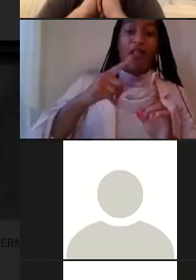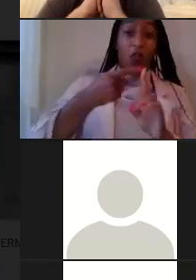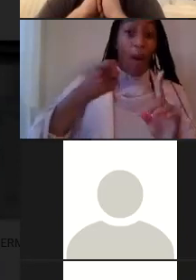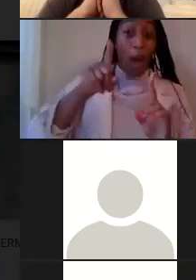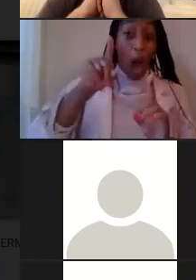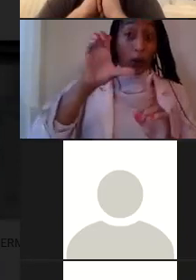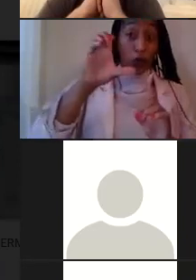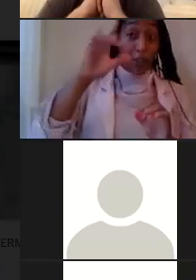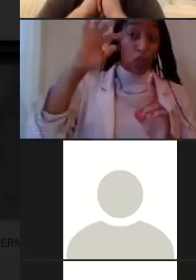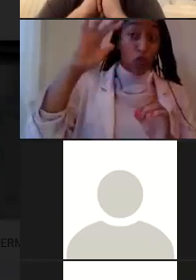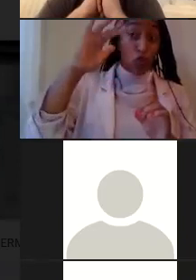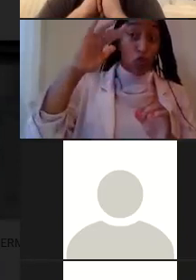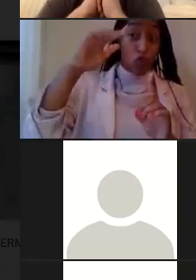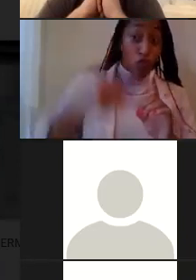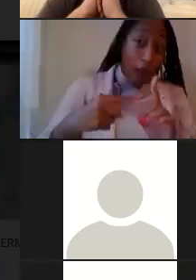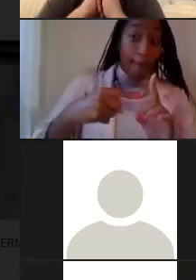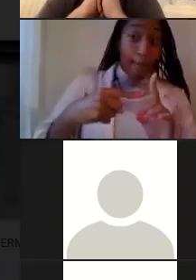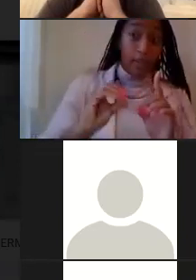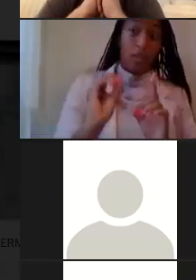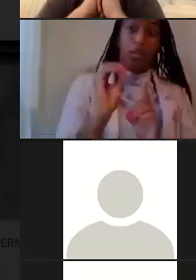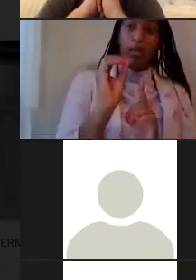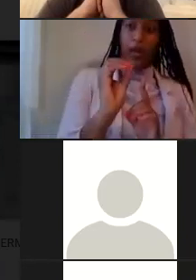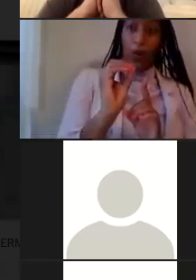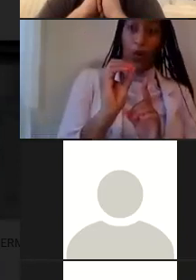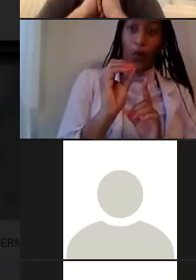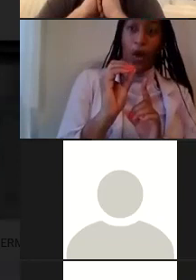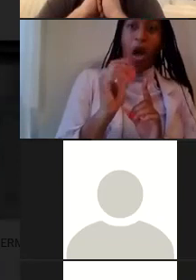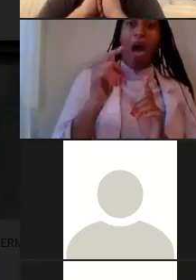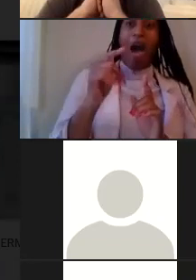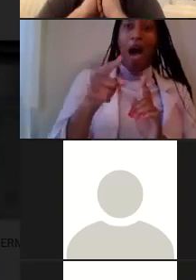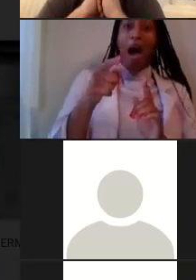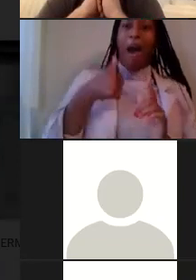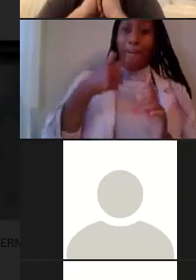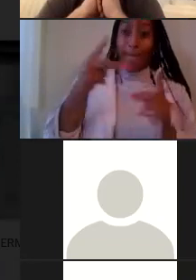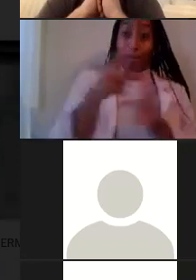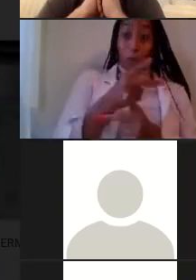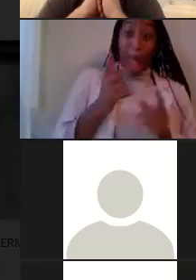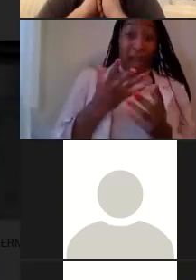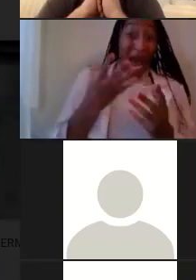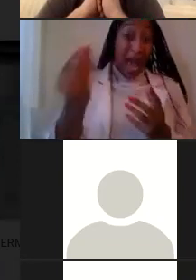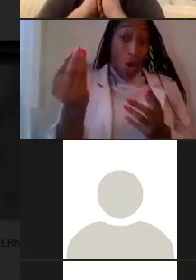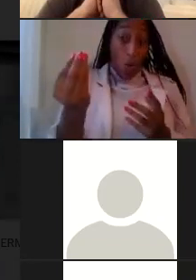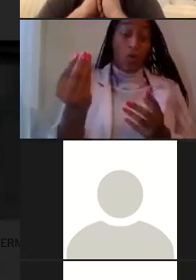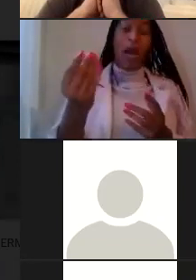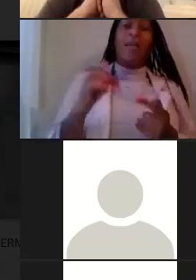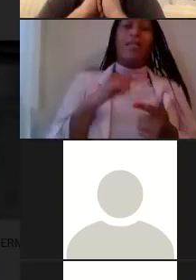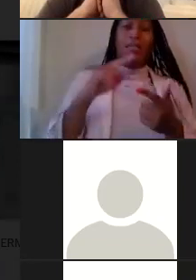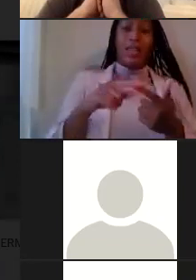So when I multiply that out, because the negative sign is in the delta T, I get a negative sign